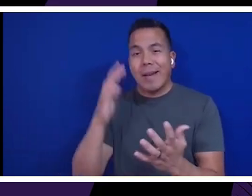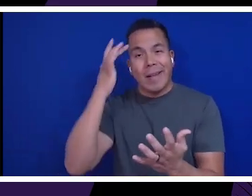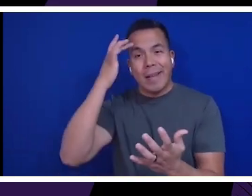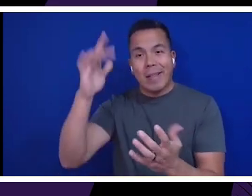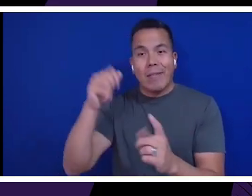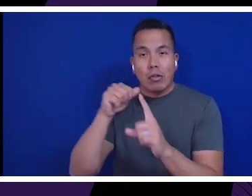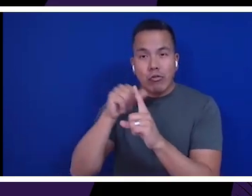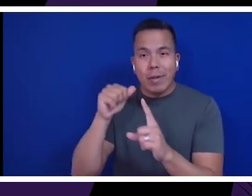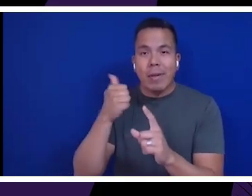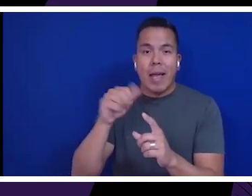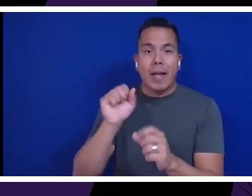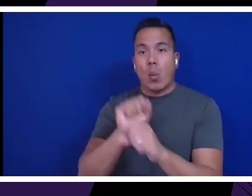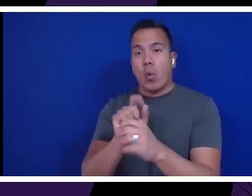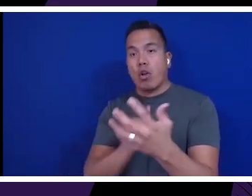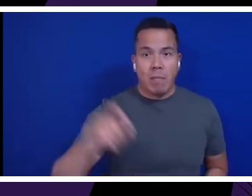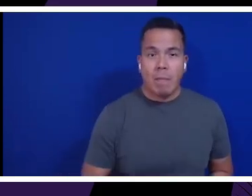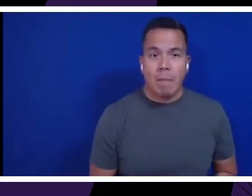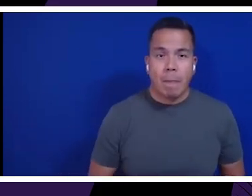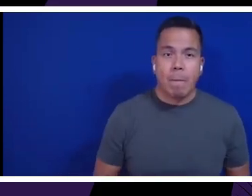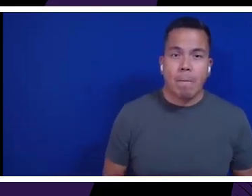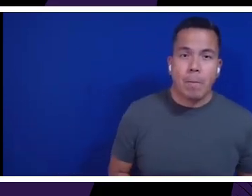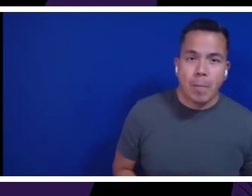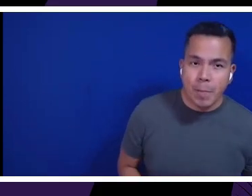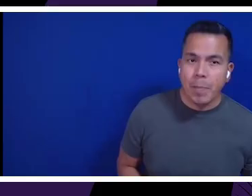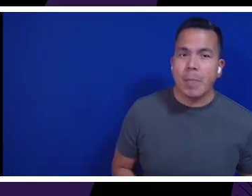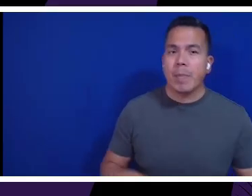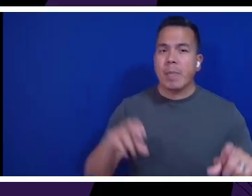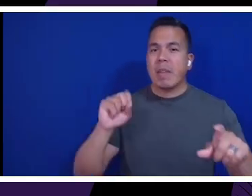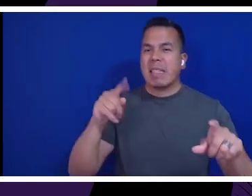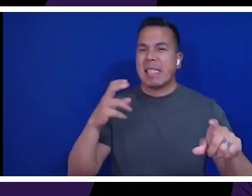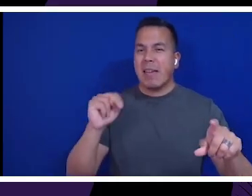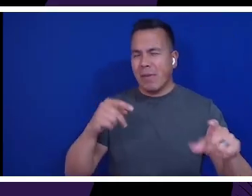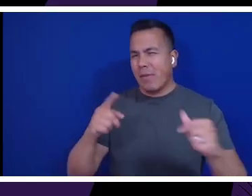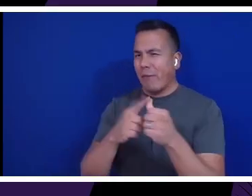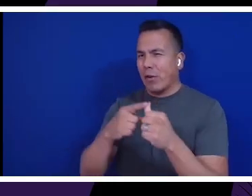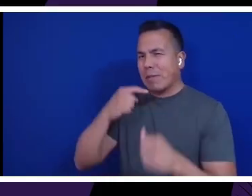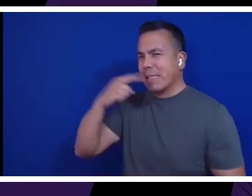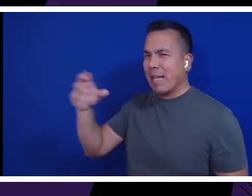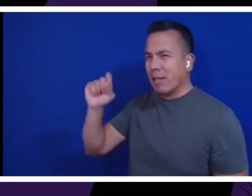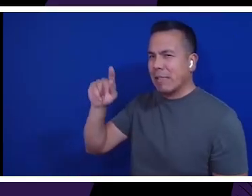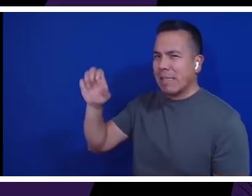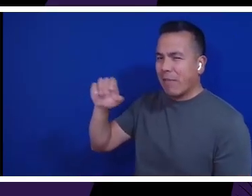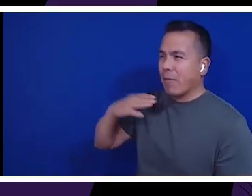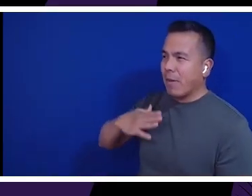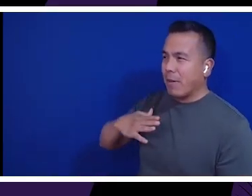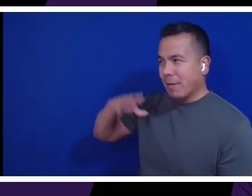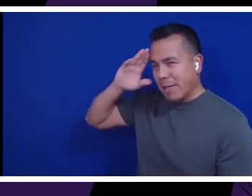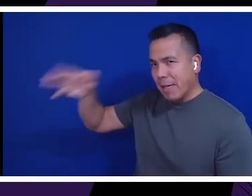workaround that you discovered that really excited you? Well, first of all, I'll give Steph my best and thank him that he assumes that I did something